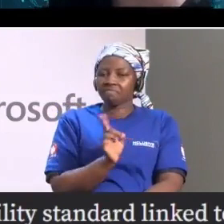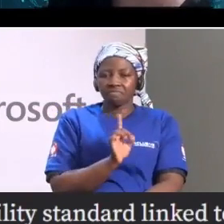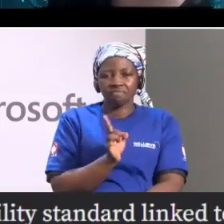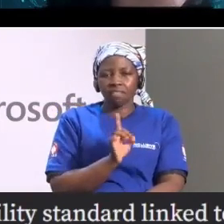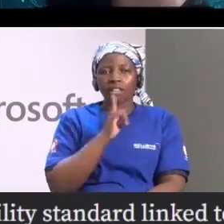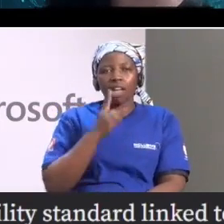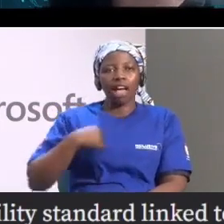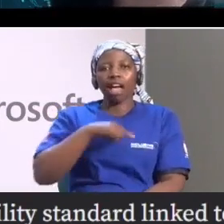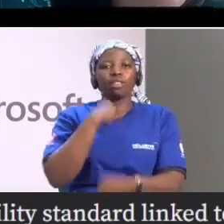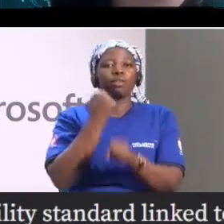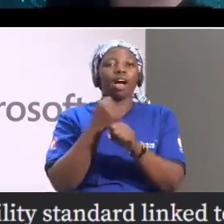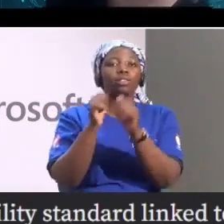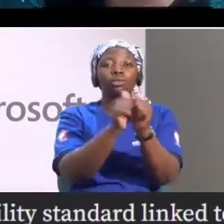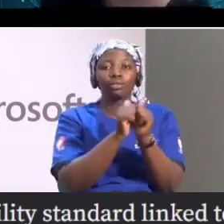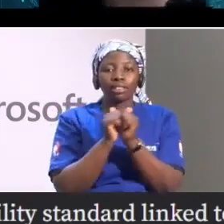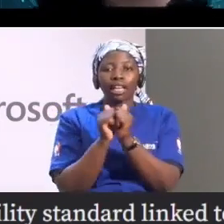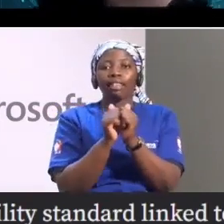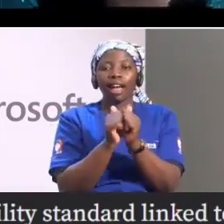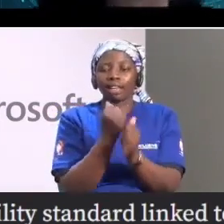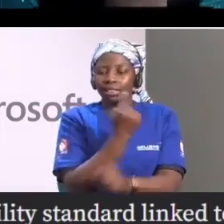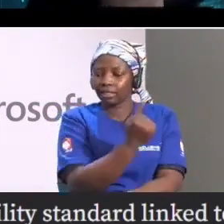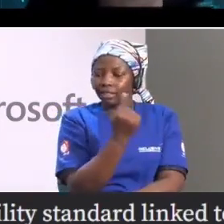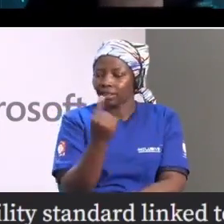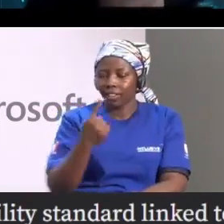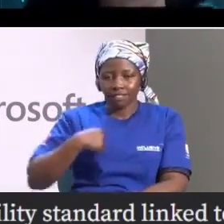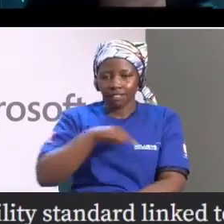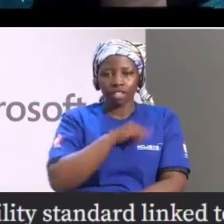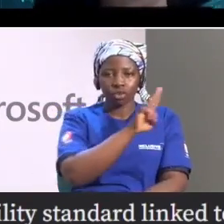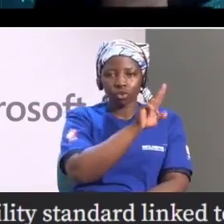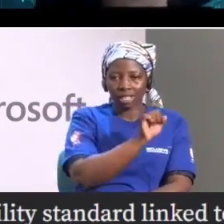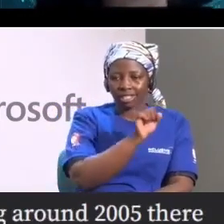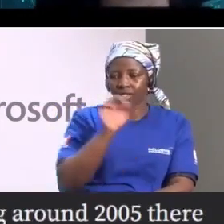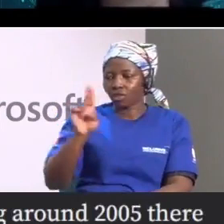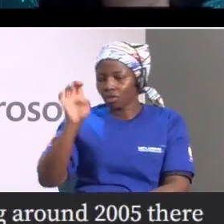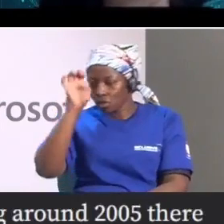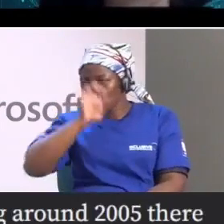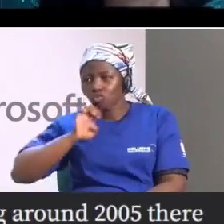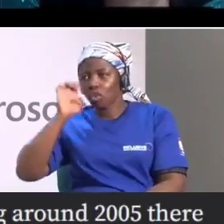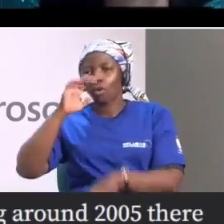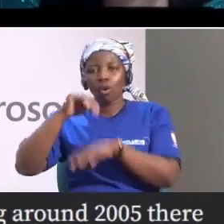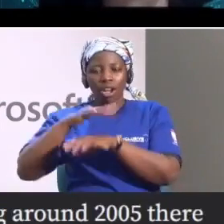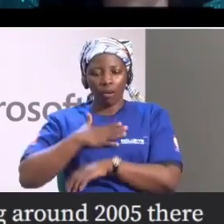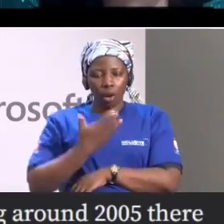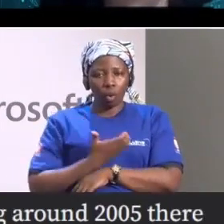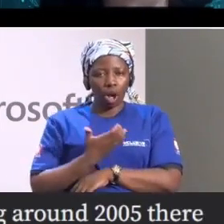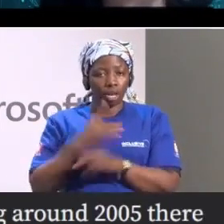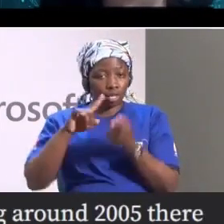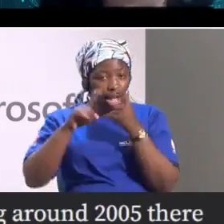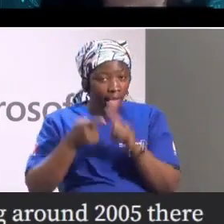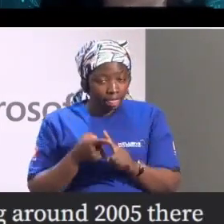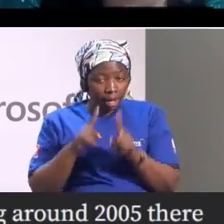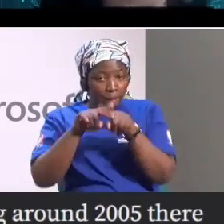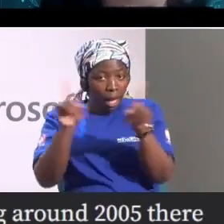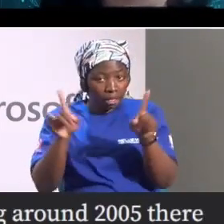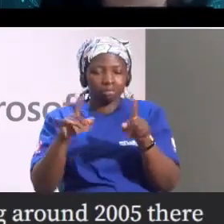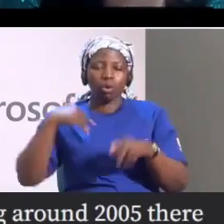worked together, each of us, US and Europe, on our own standards, but